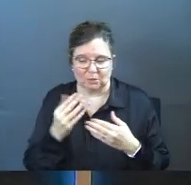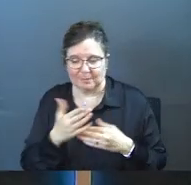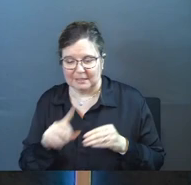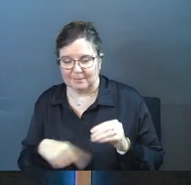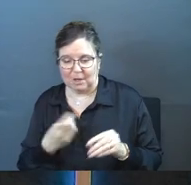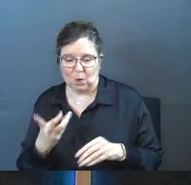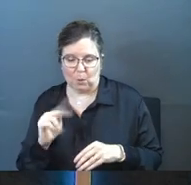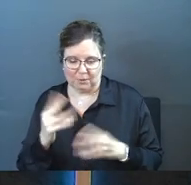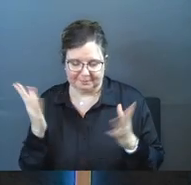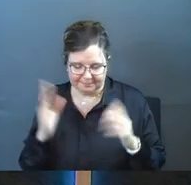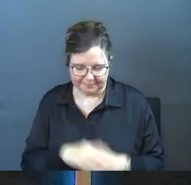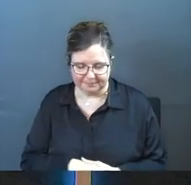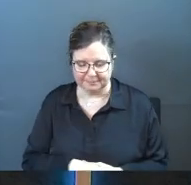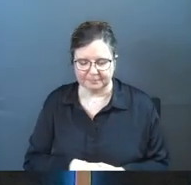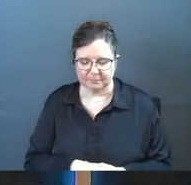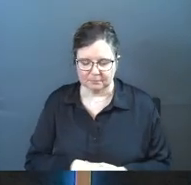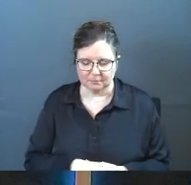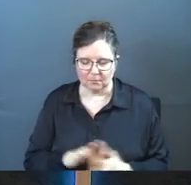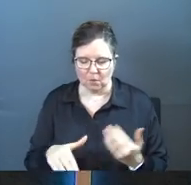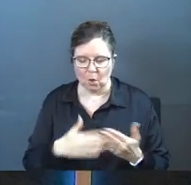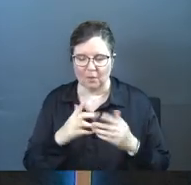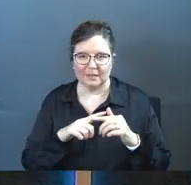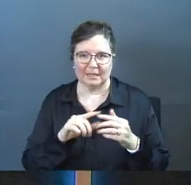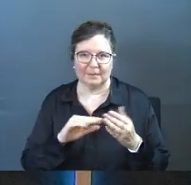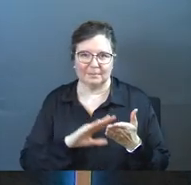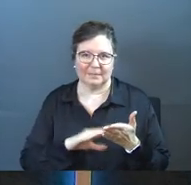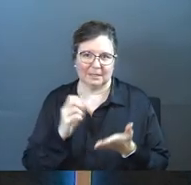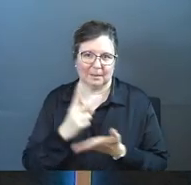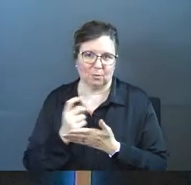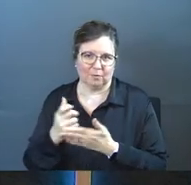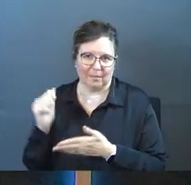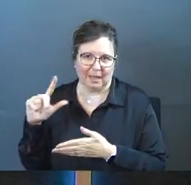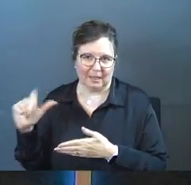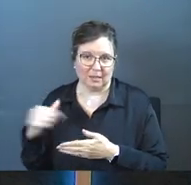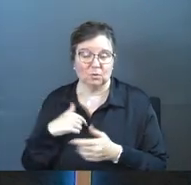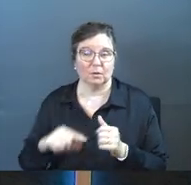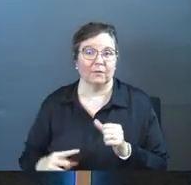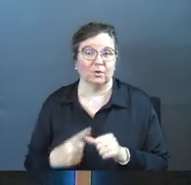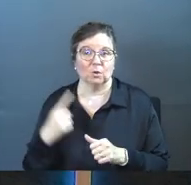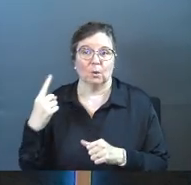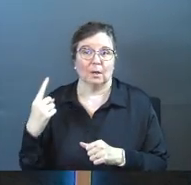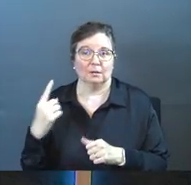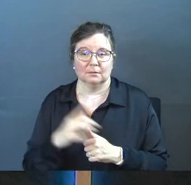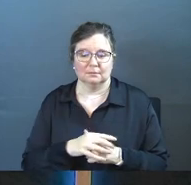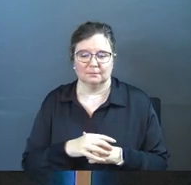some things about your own. All these have been cleared by Linda. So the